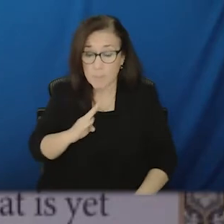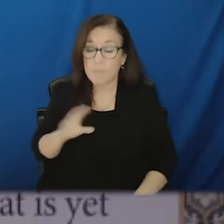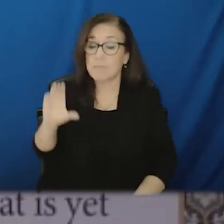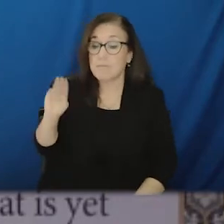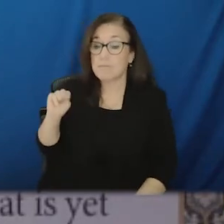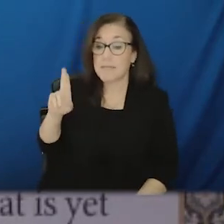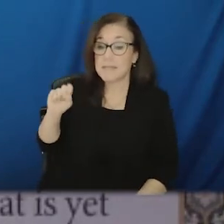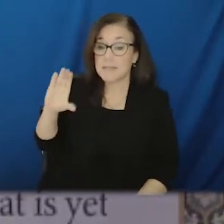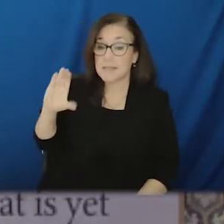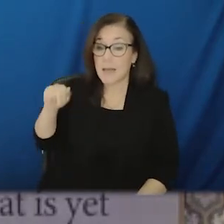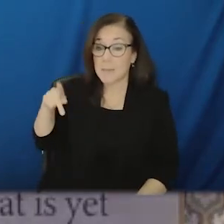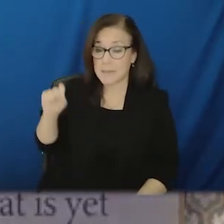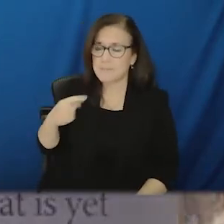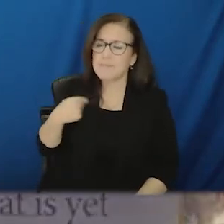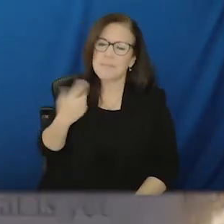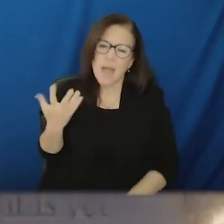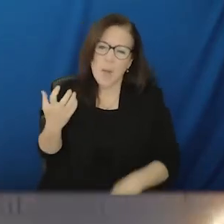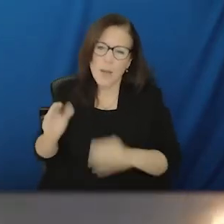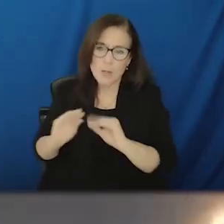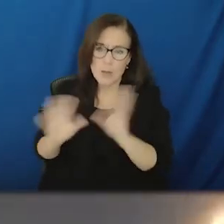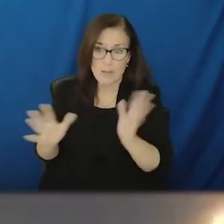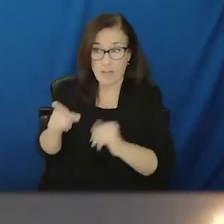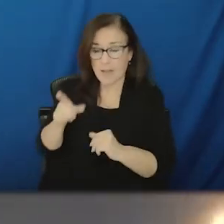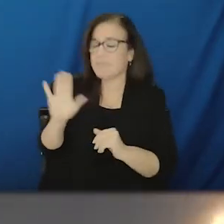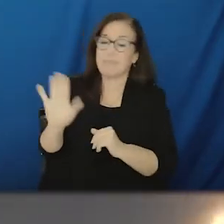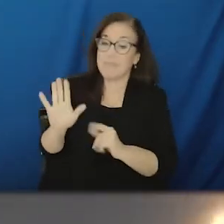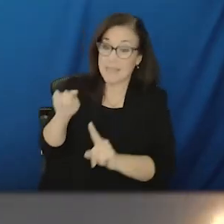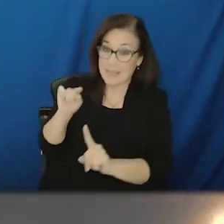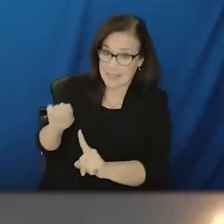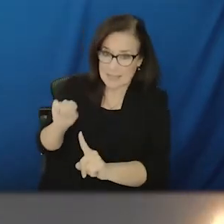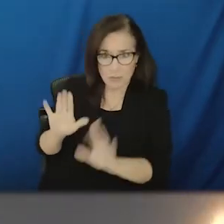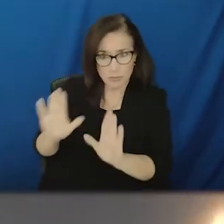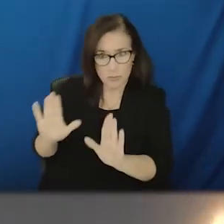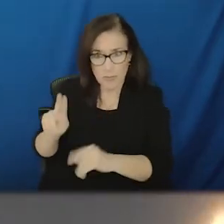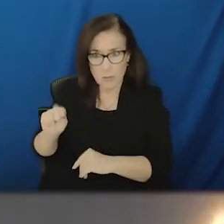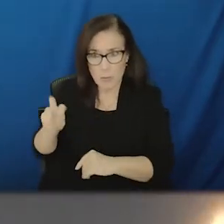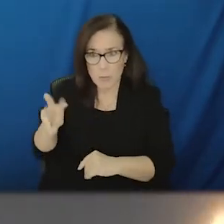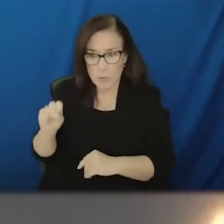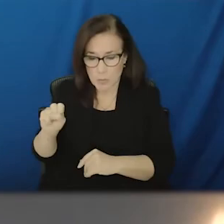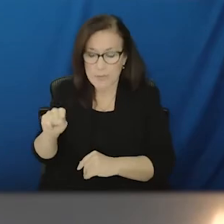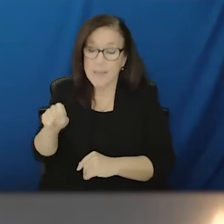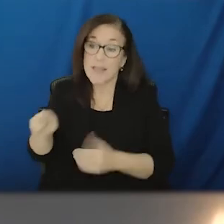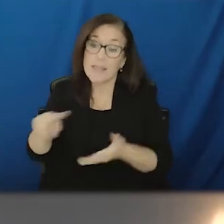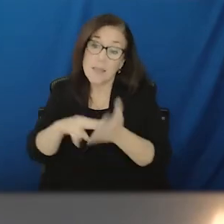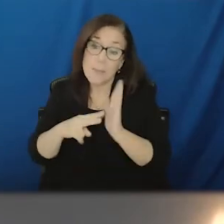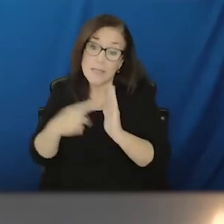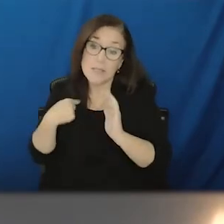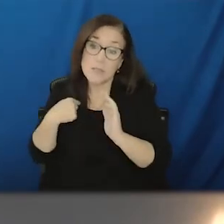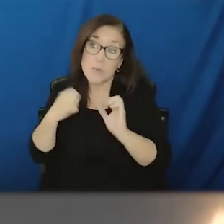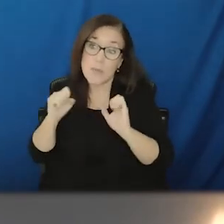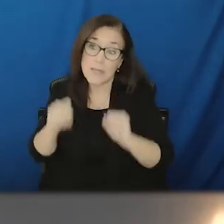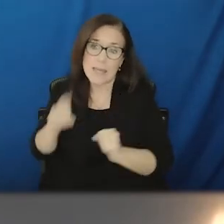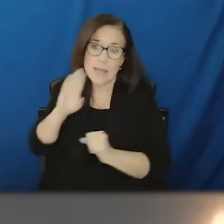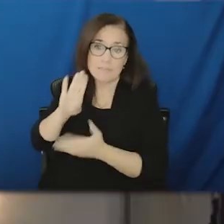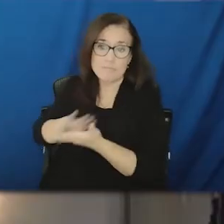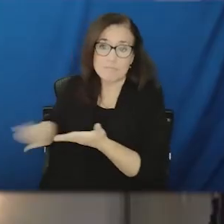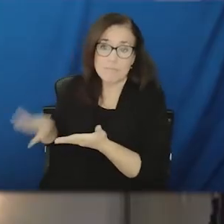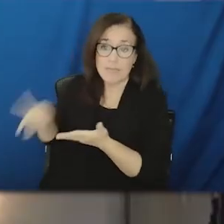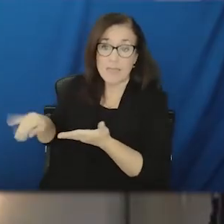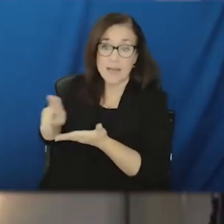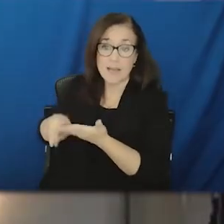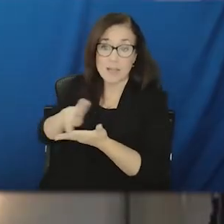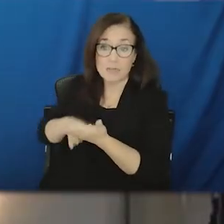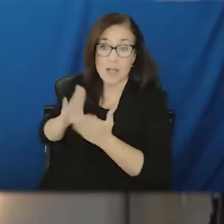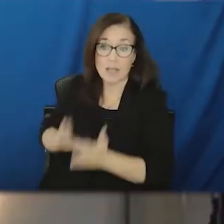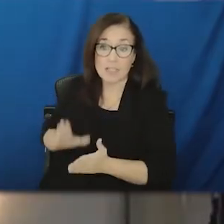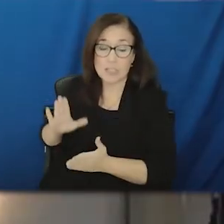Dr. Becchio, and this is welcome news, that I know this means this would allow us to be able to not use that contractor that's problematic.